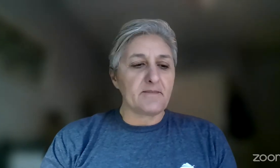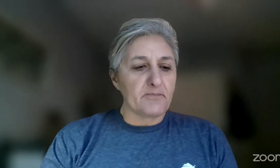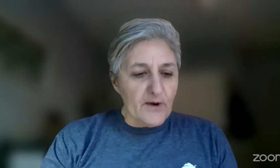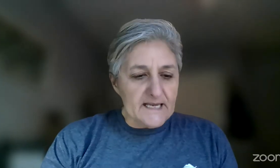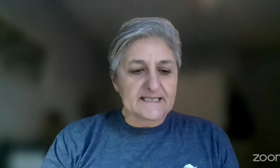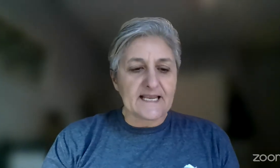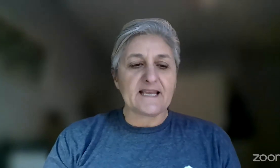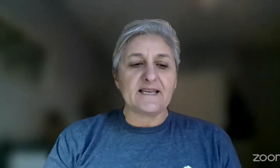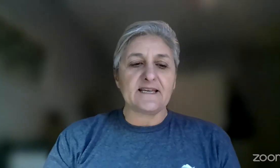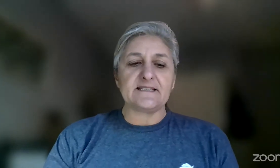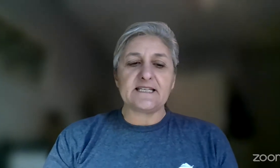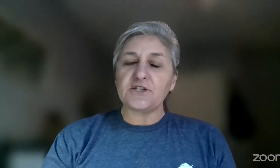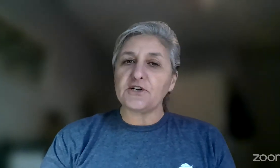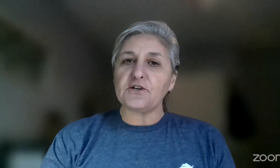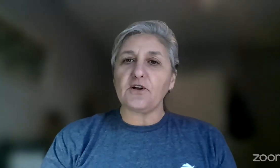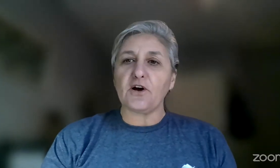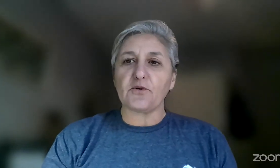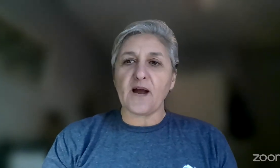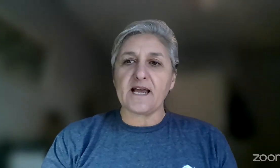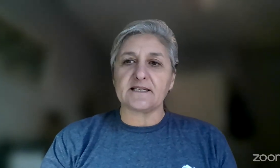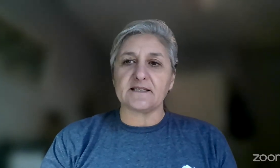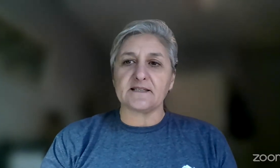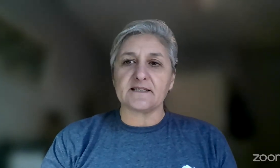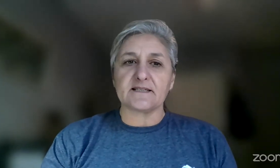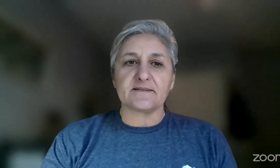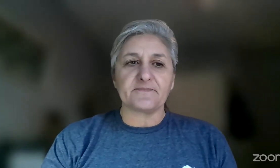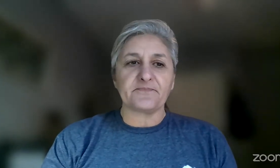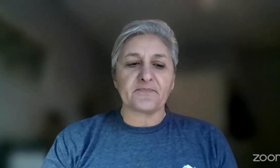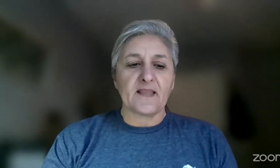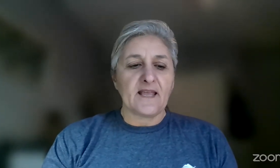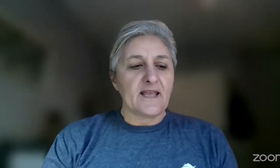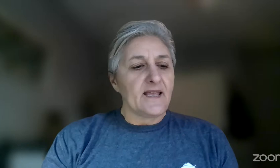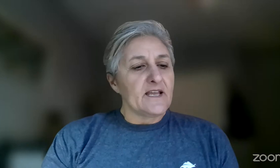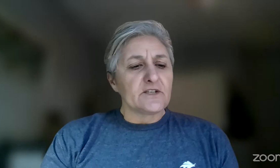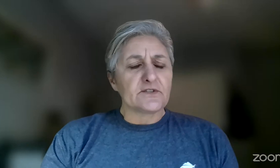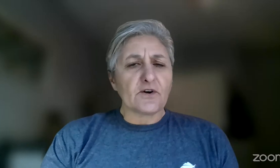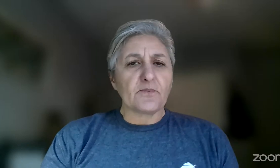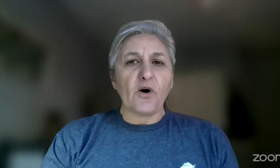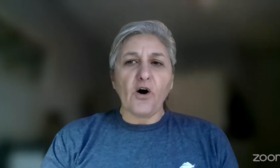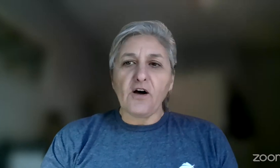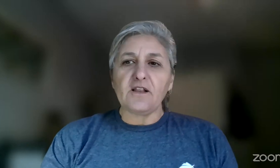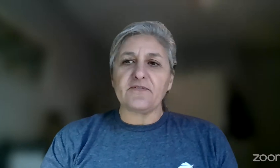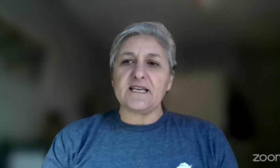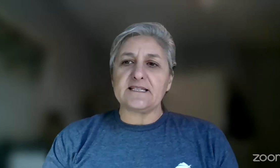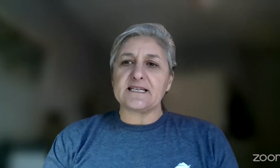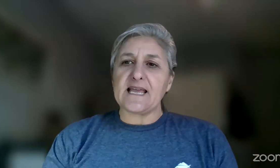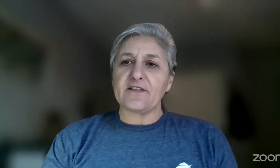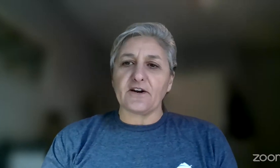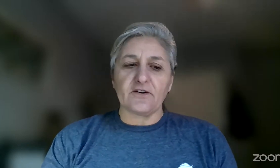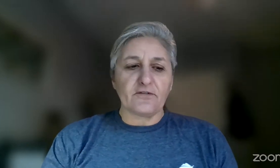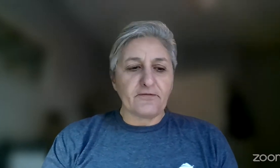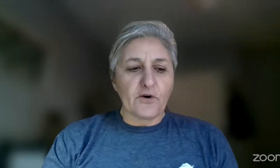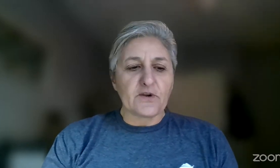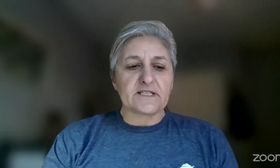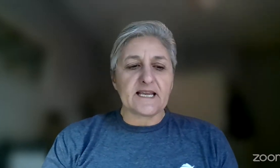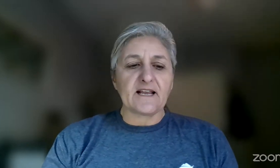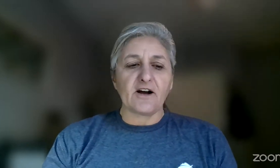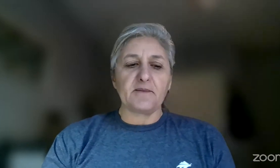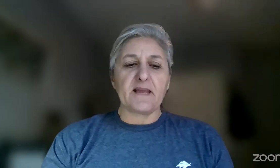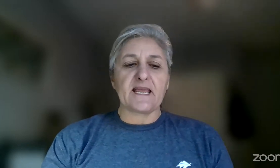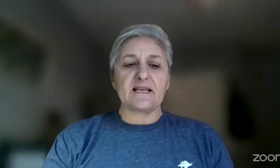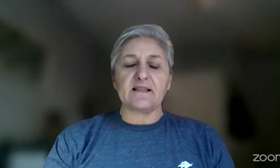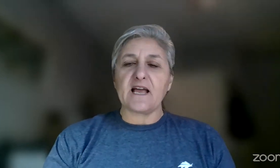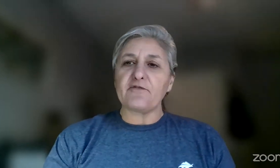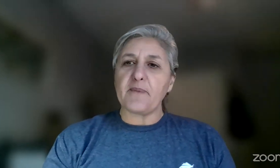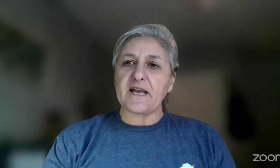we are embracing digital horizons. So all of these together, focusing